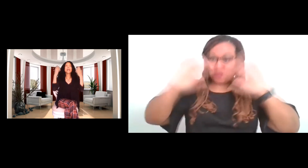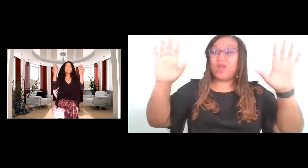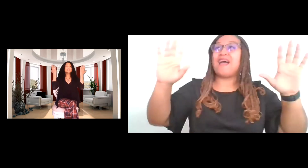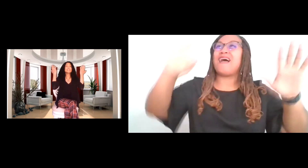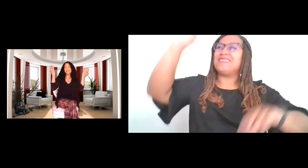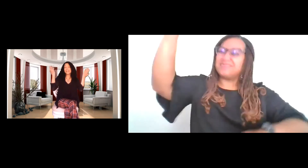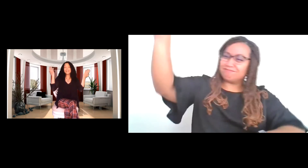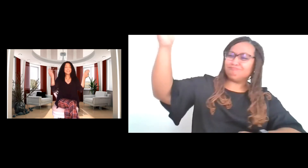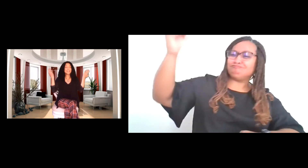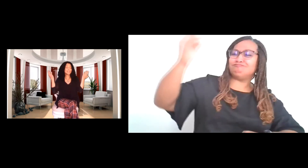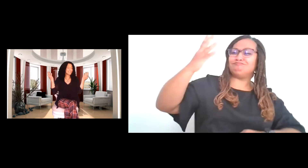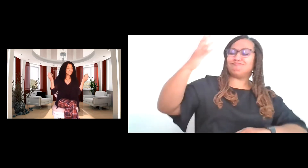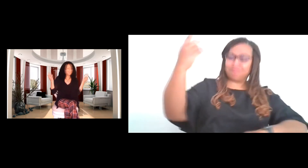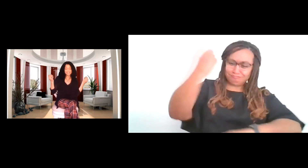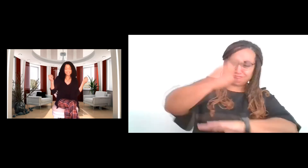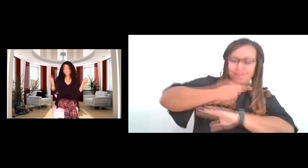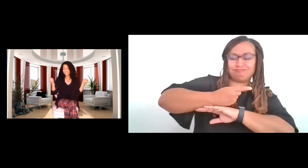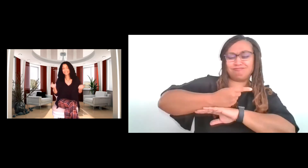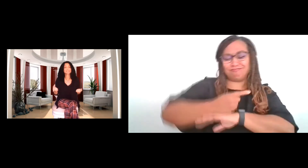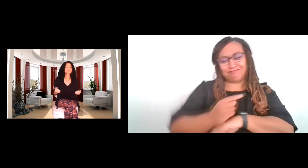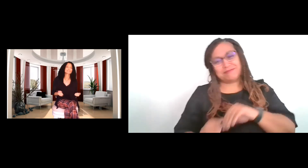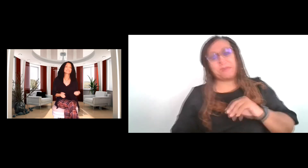bright, sunshiny day.